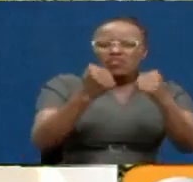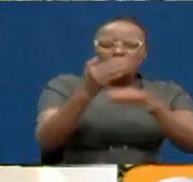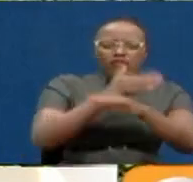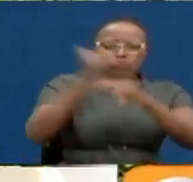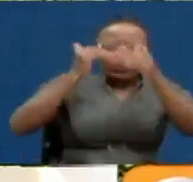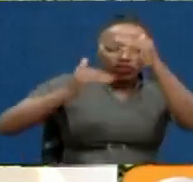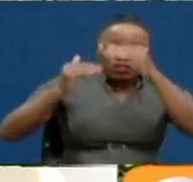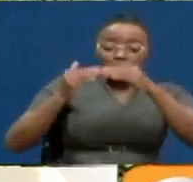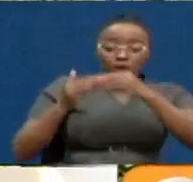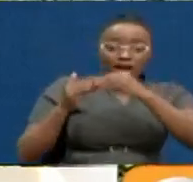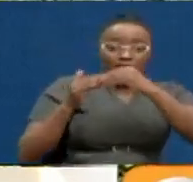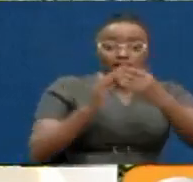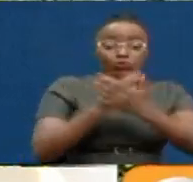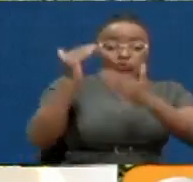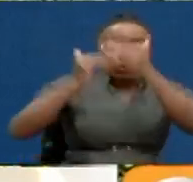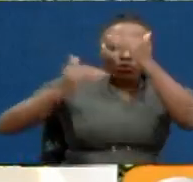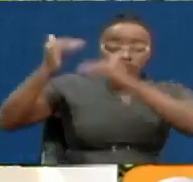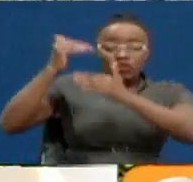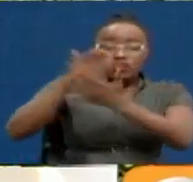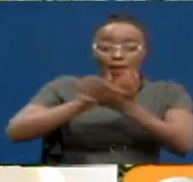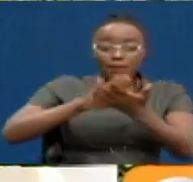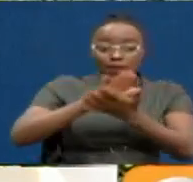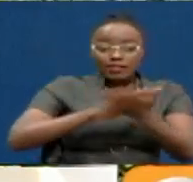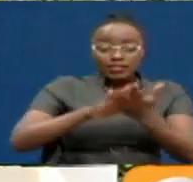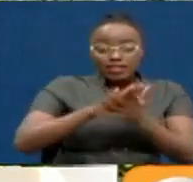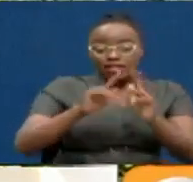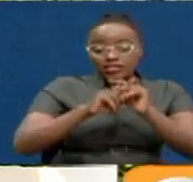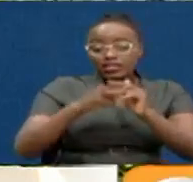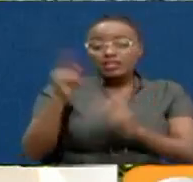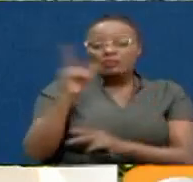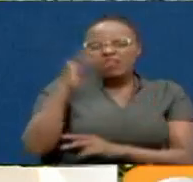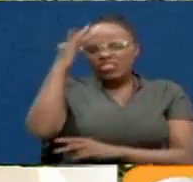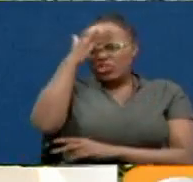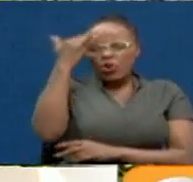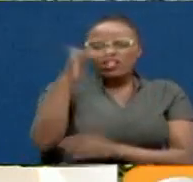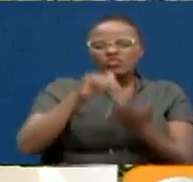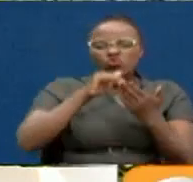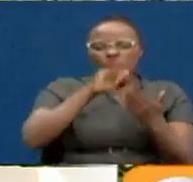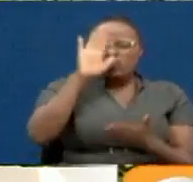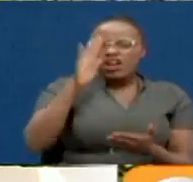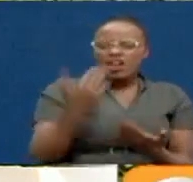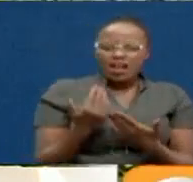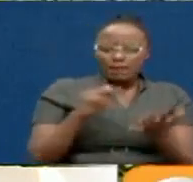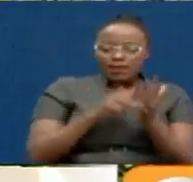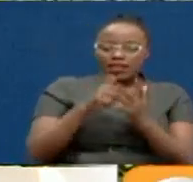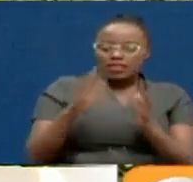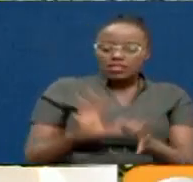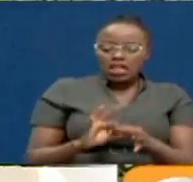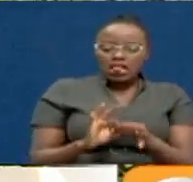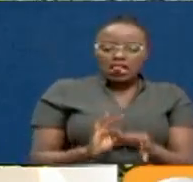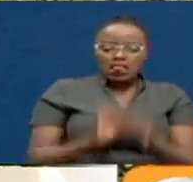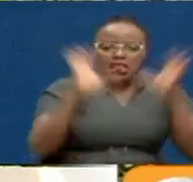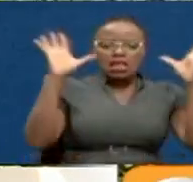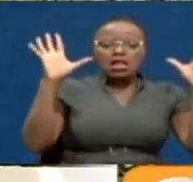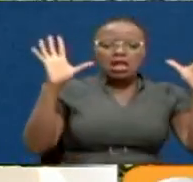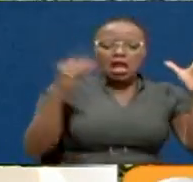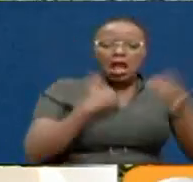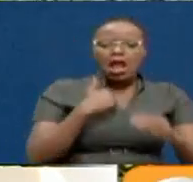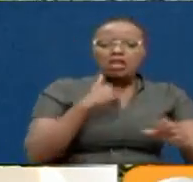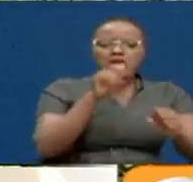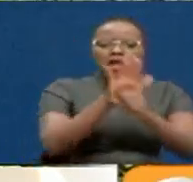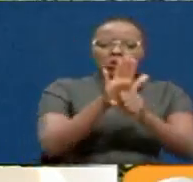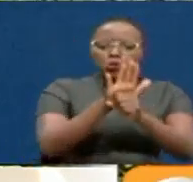the university. University really basically is theoretical. Yeah, so that disconnect brought a lot